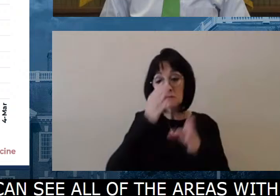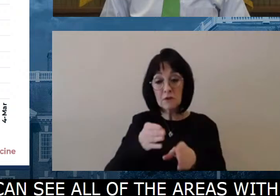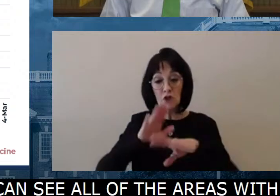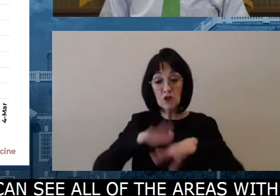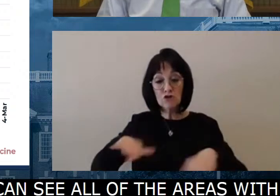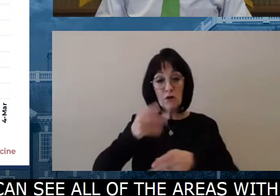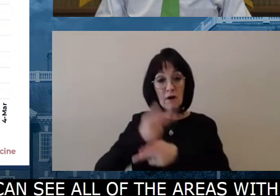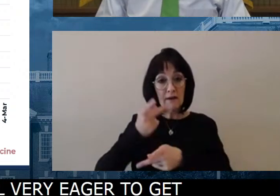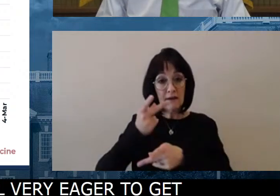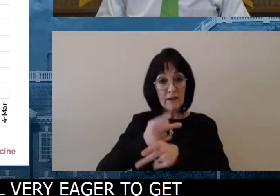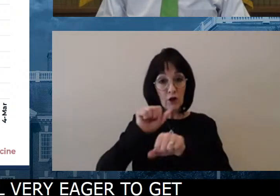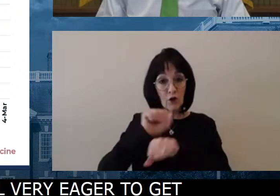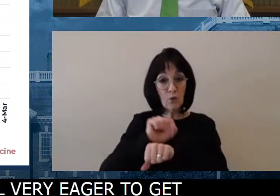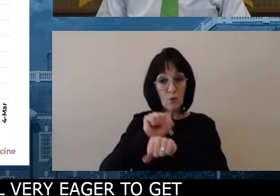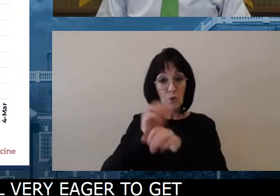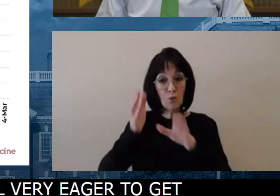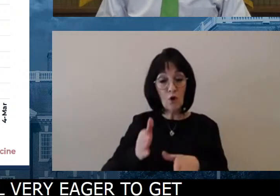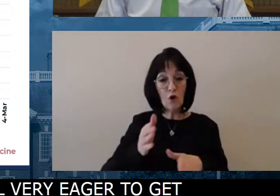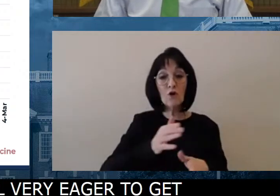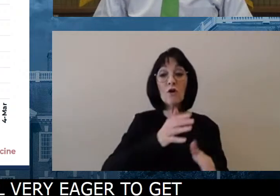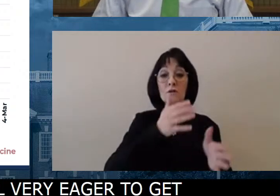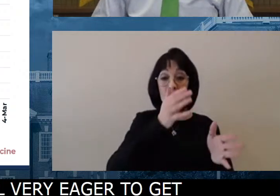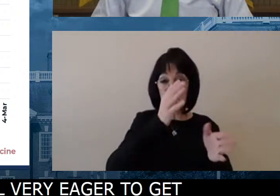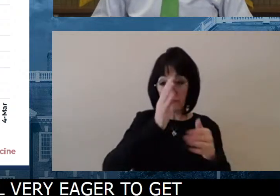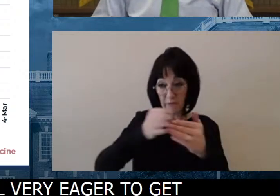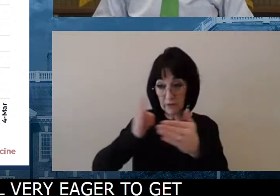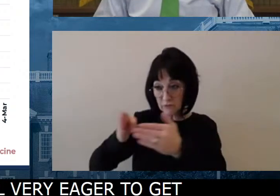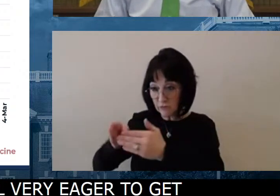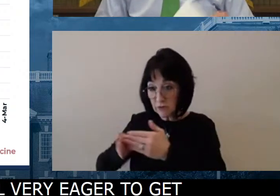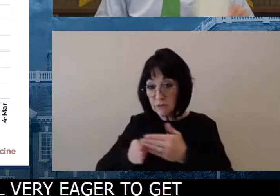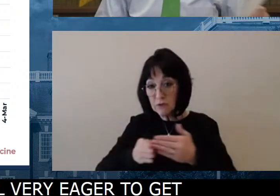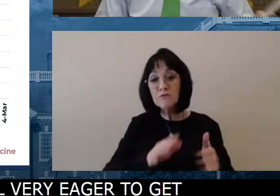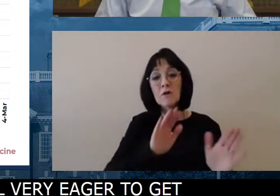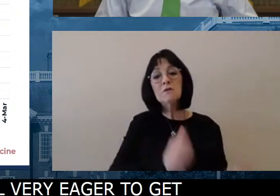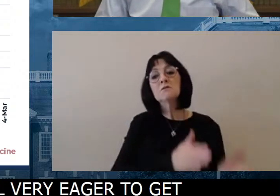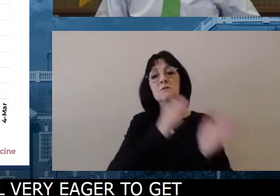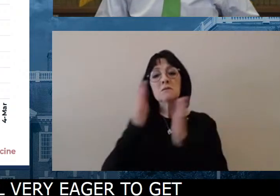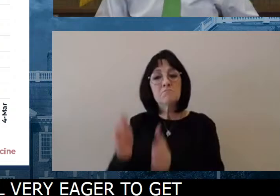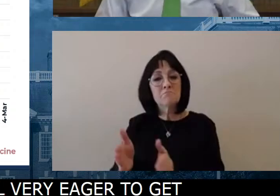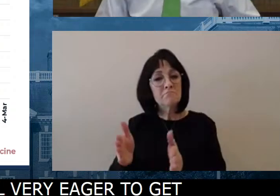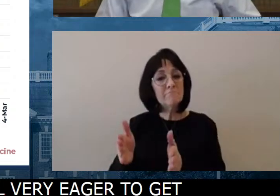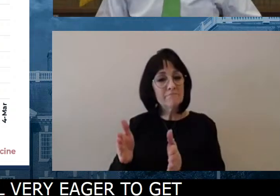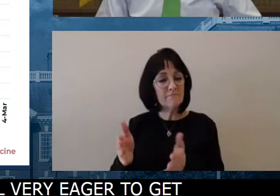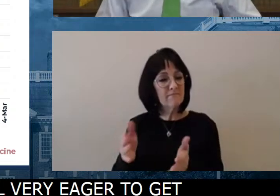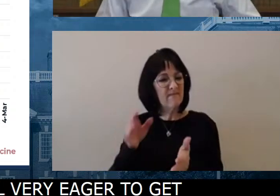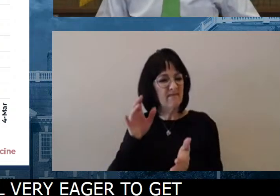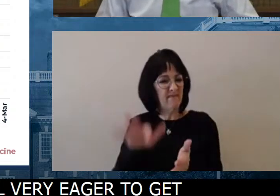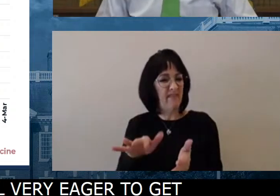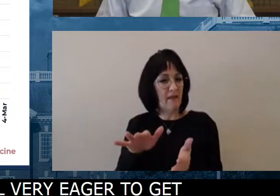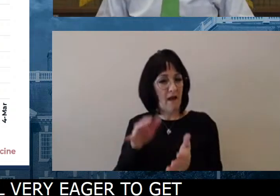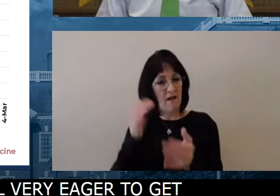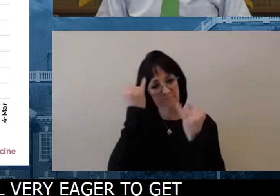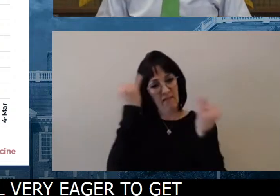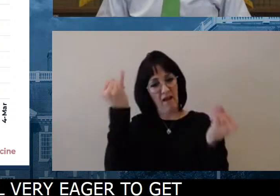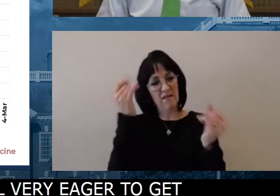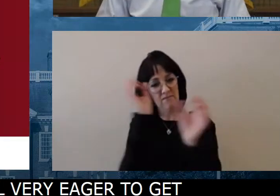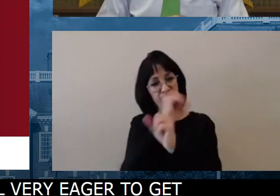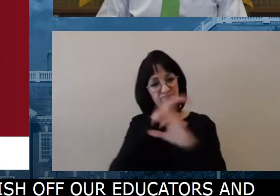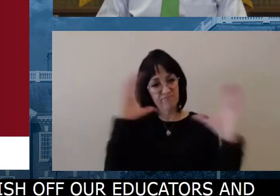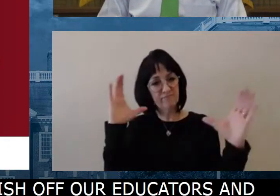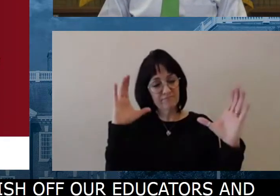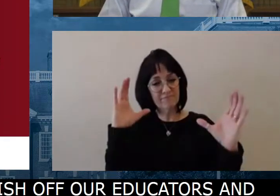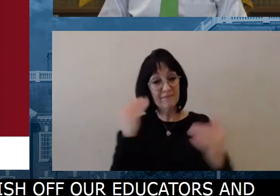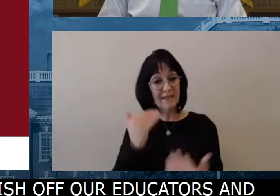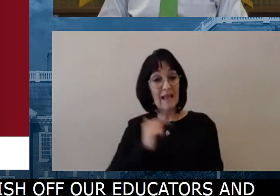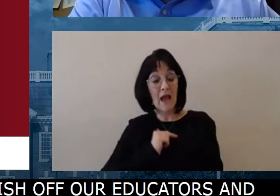there in terms of the vaccination front. At the point there is AJ's got a big team. AJ Shaw, take it